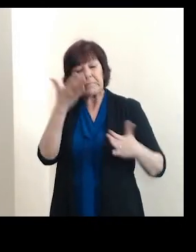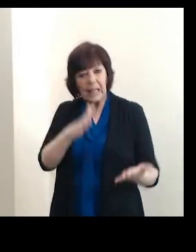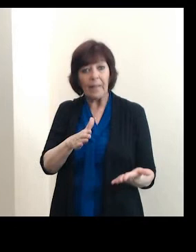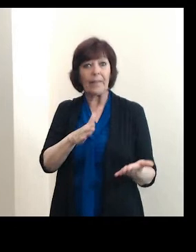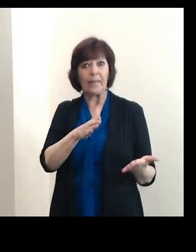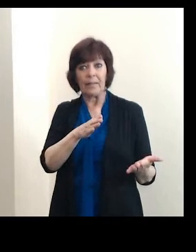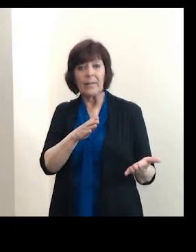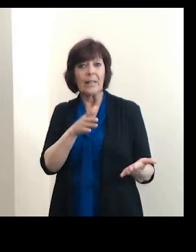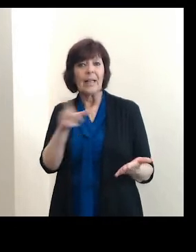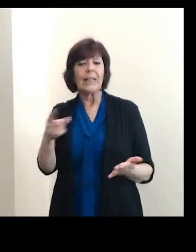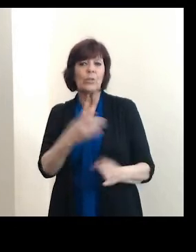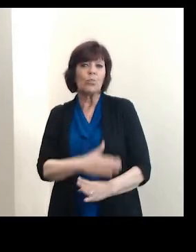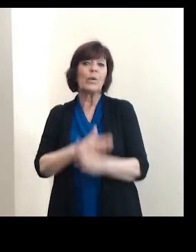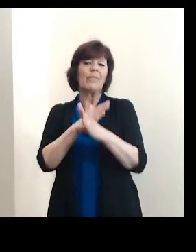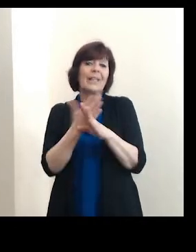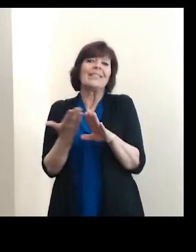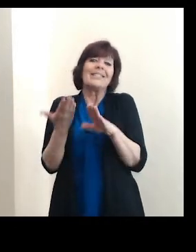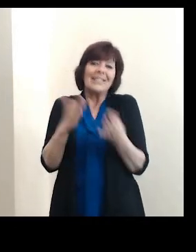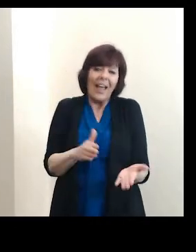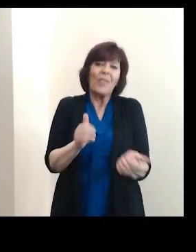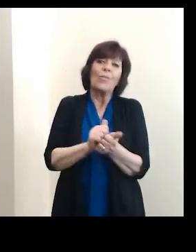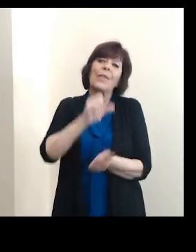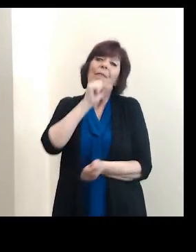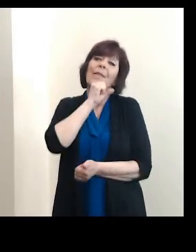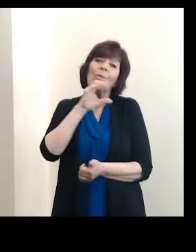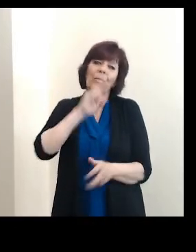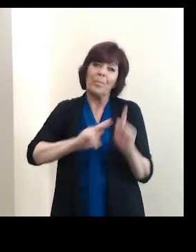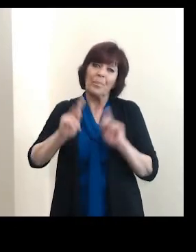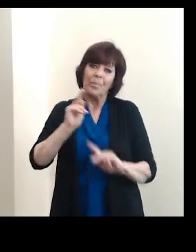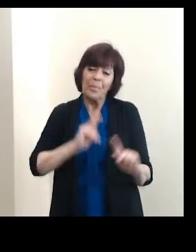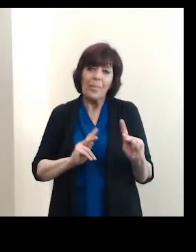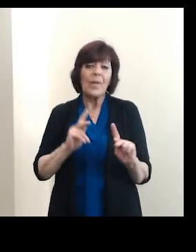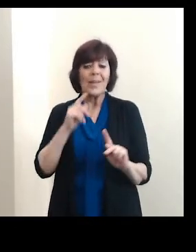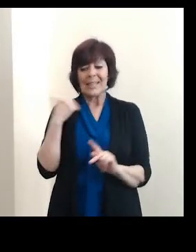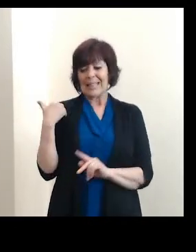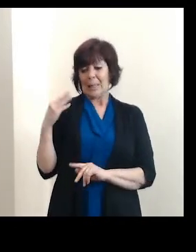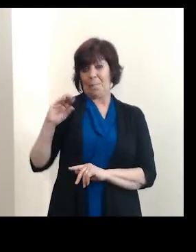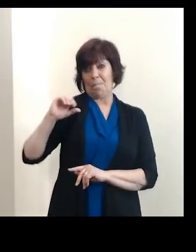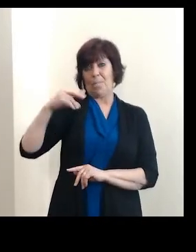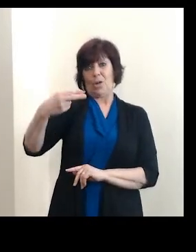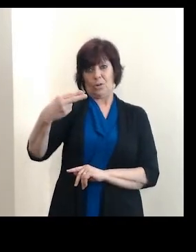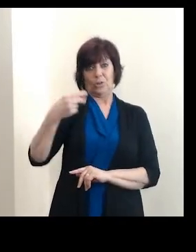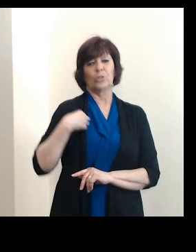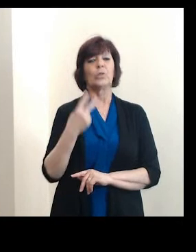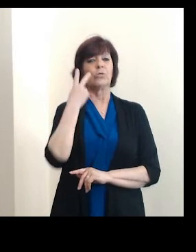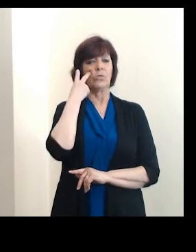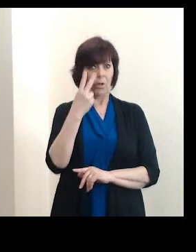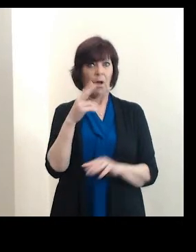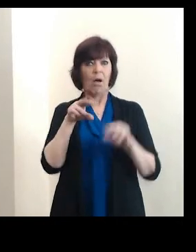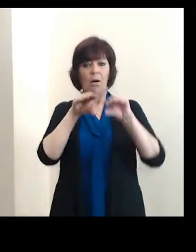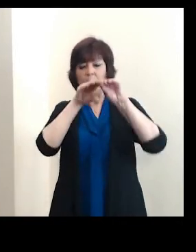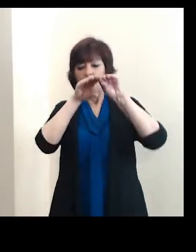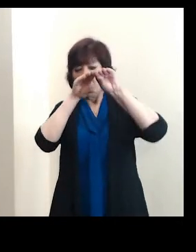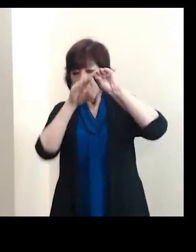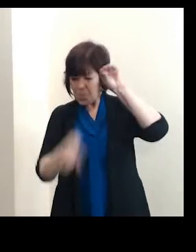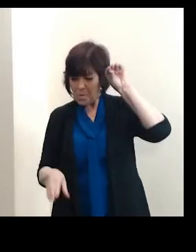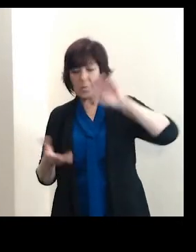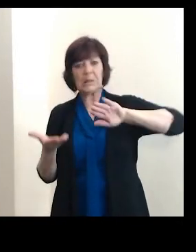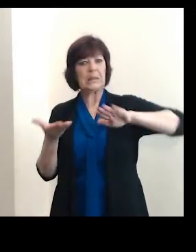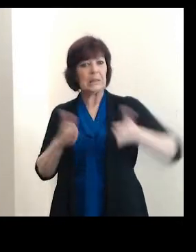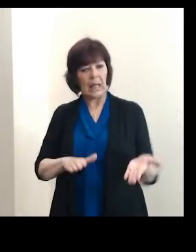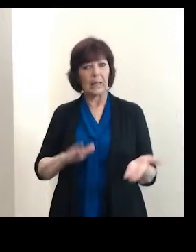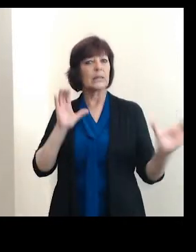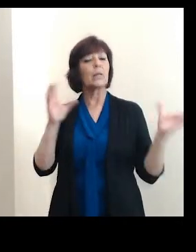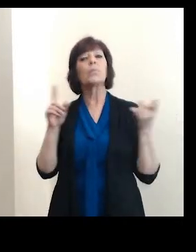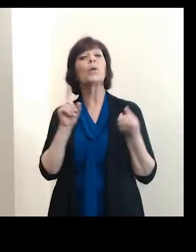saw, and it's also preventing death among our elderly. So in March, we've seen a significant decline in deaths